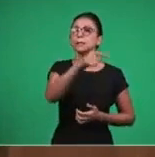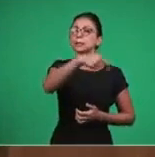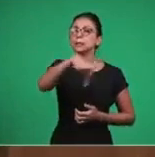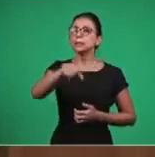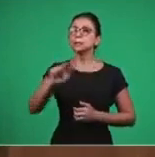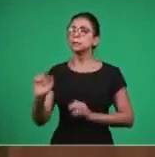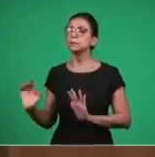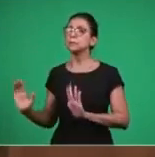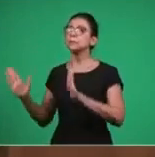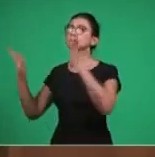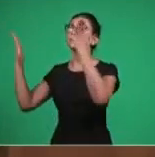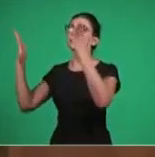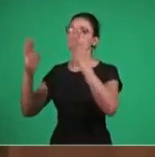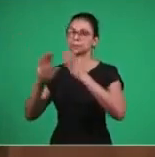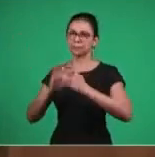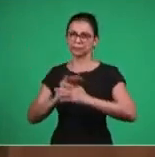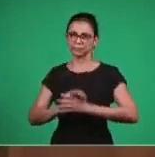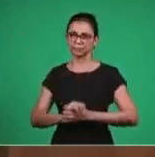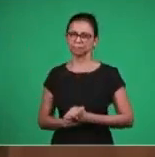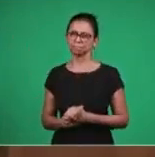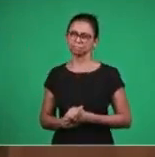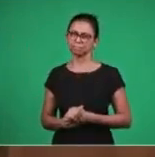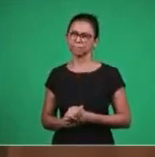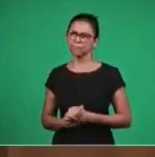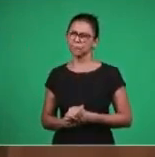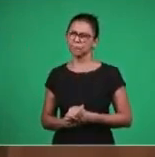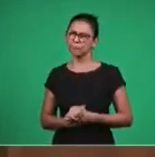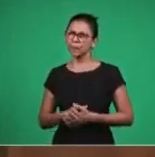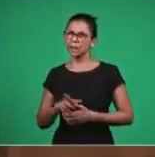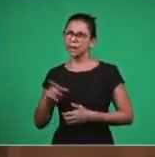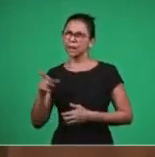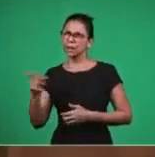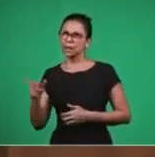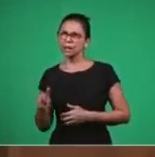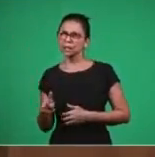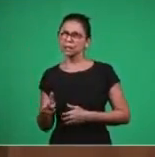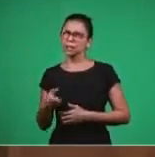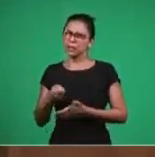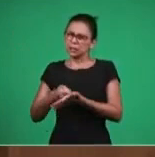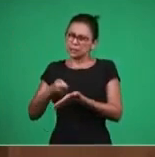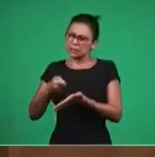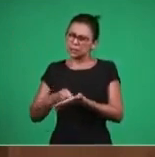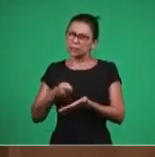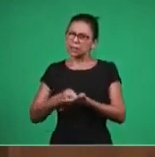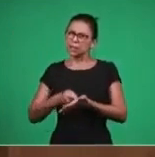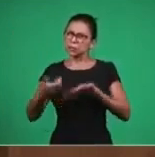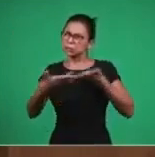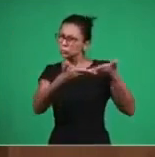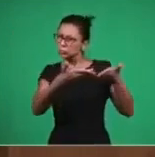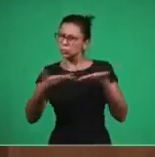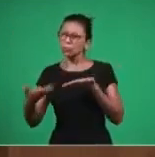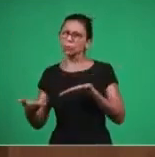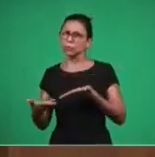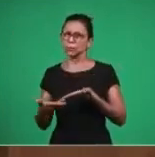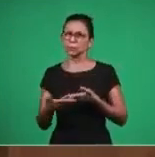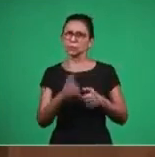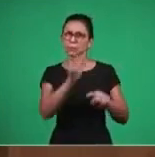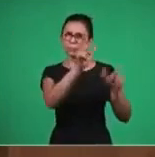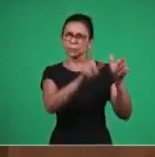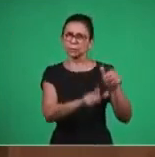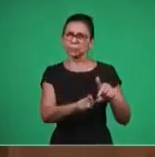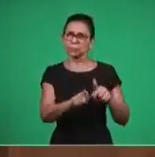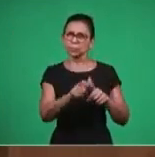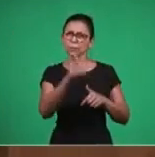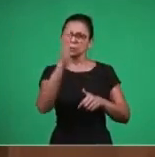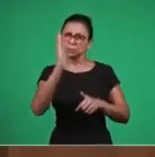A man was invited to the feast, inviting people to the feast, and he reinforced the invitation. The one that had